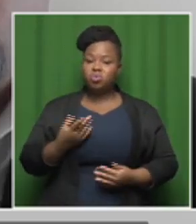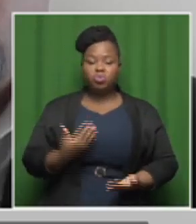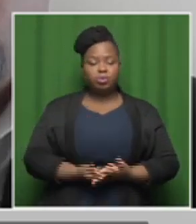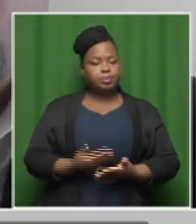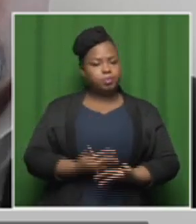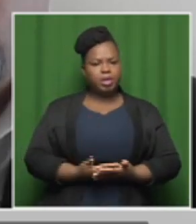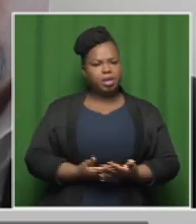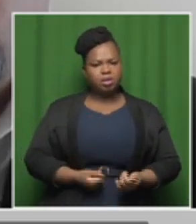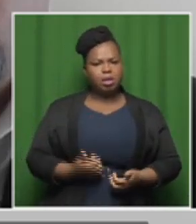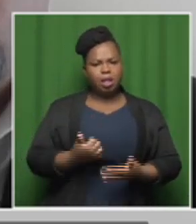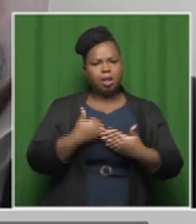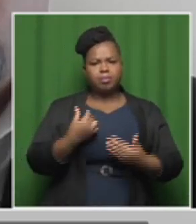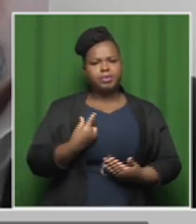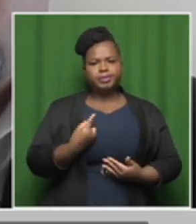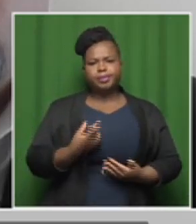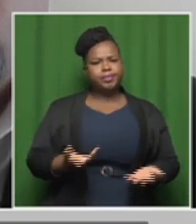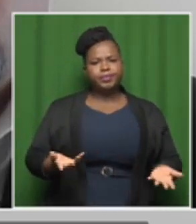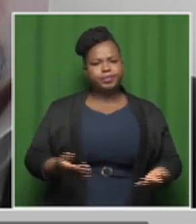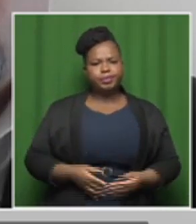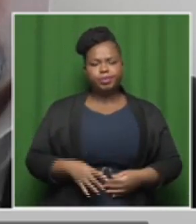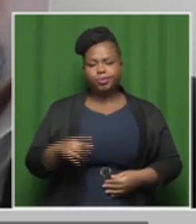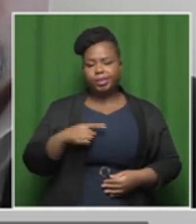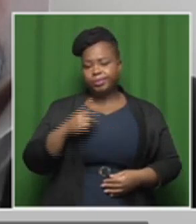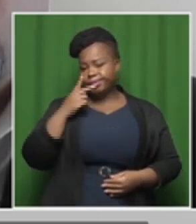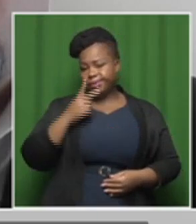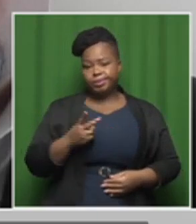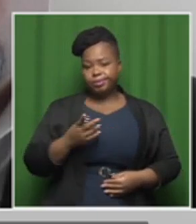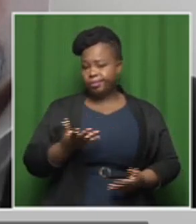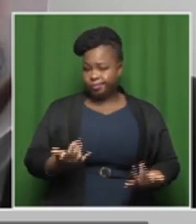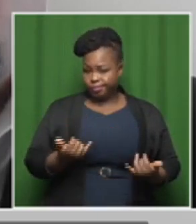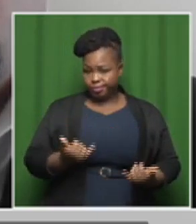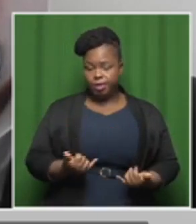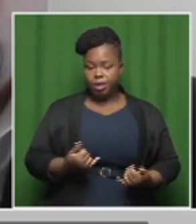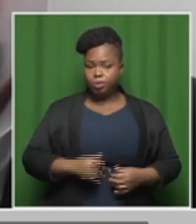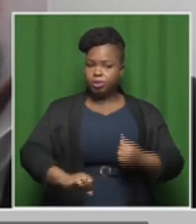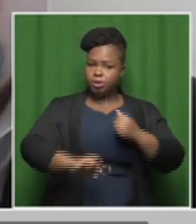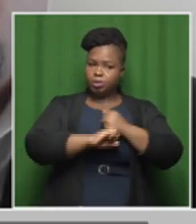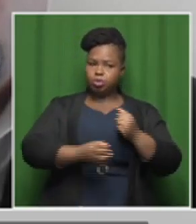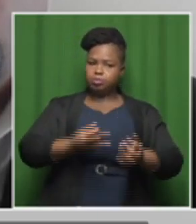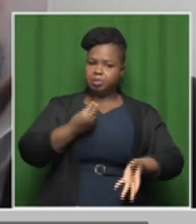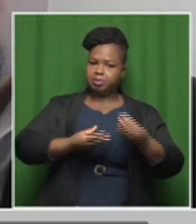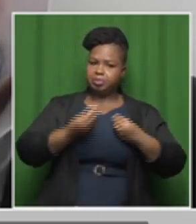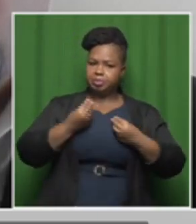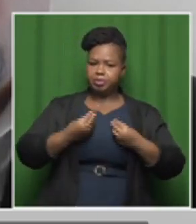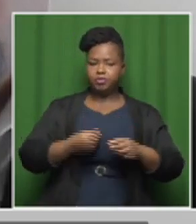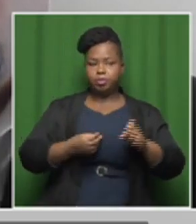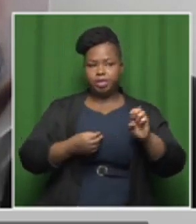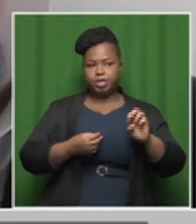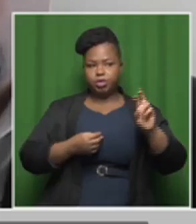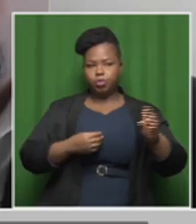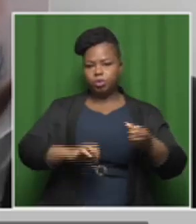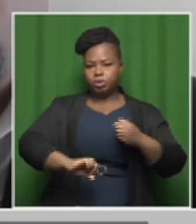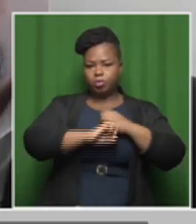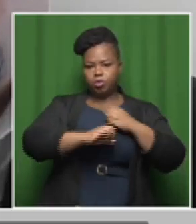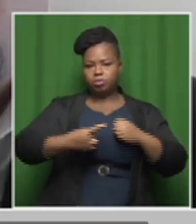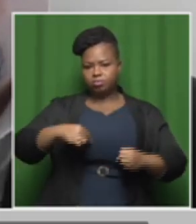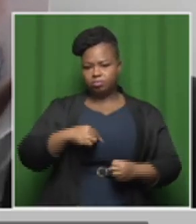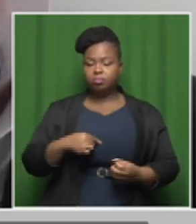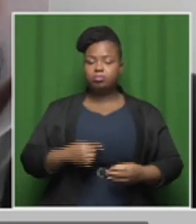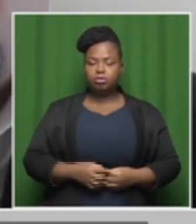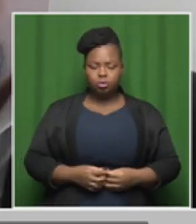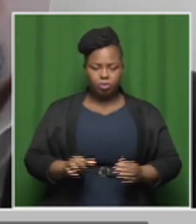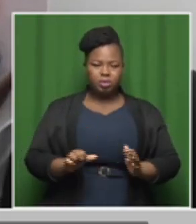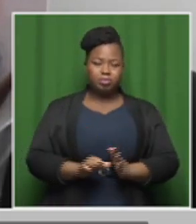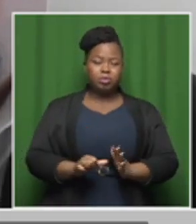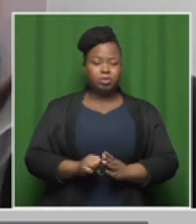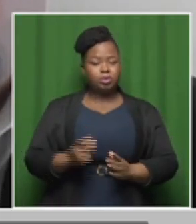of see that the products on offer on this side and also from the EU side, you know, it's important